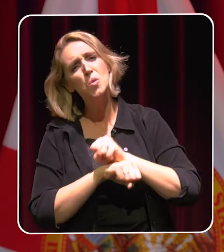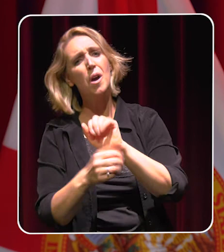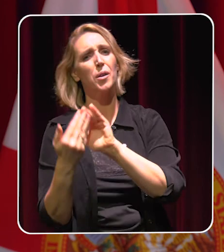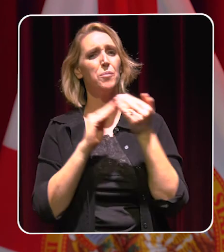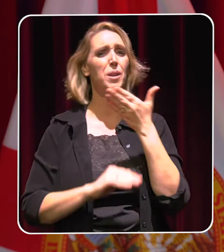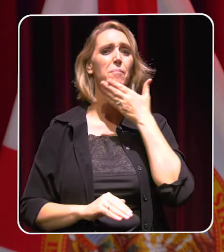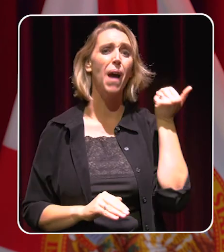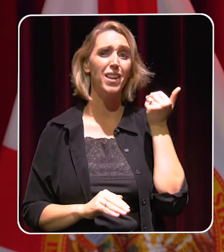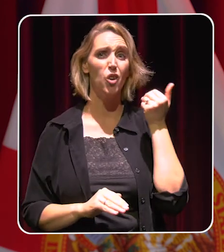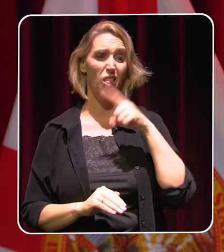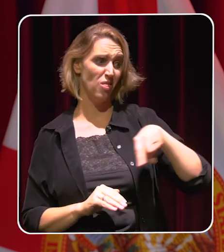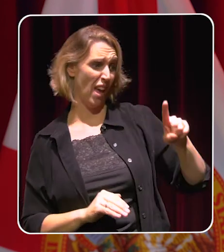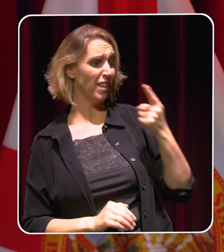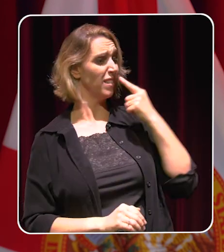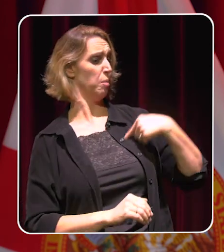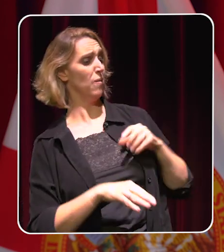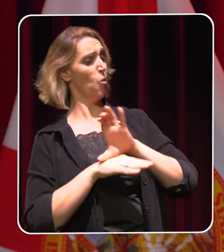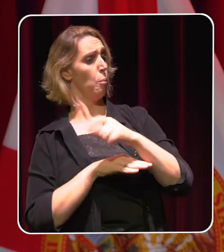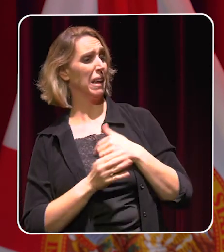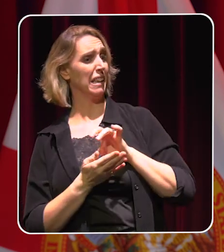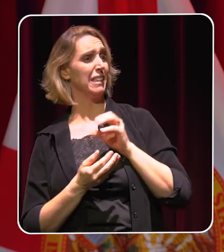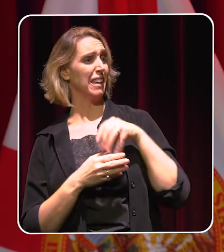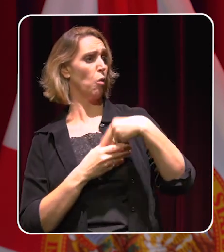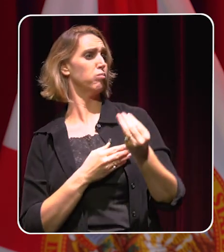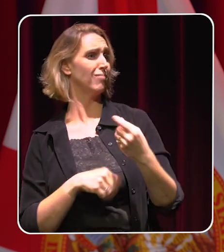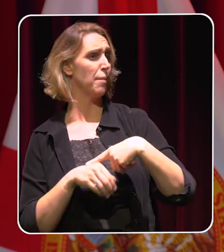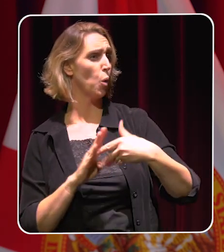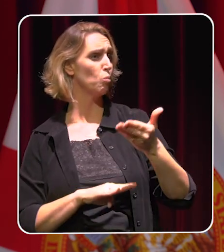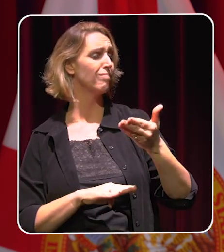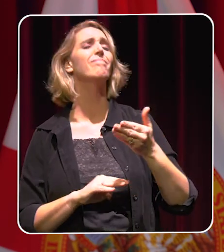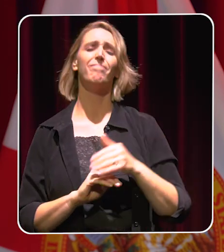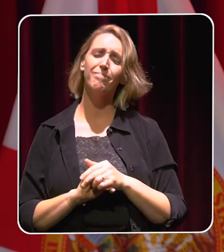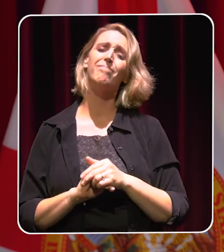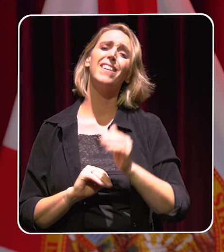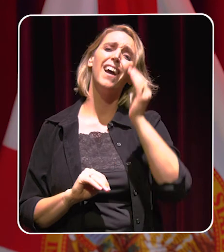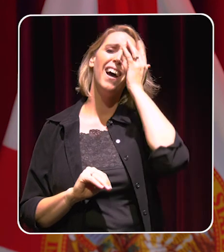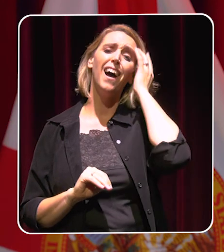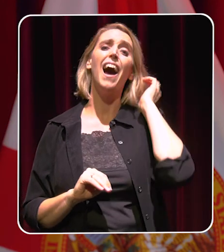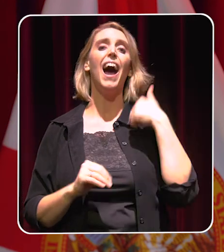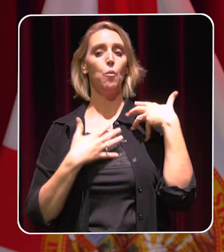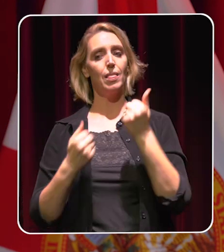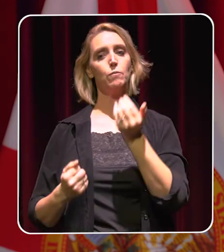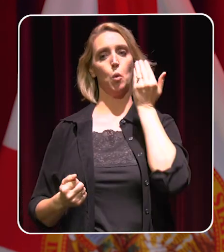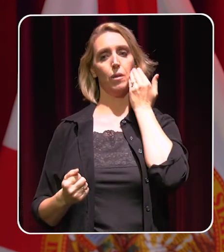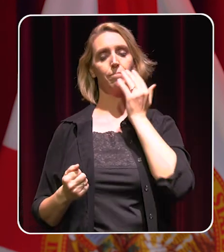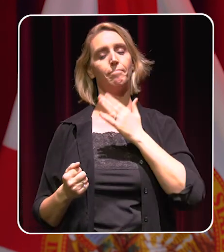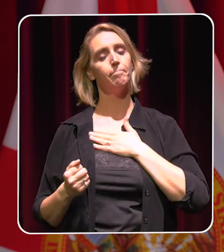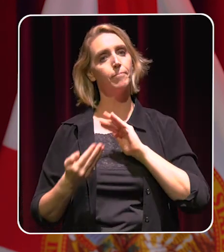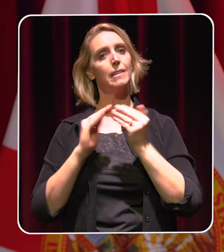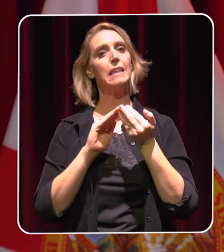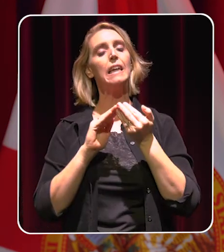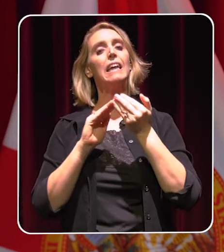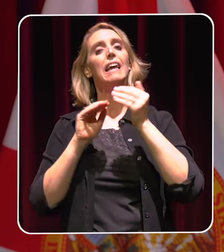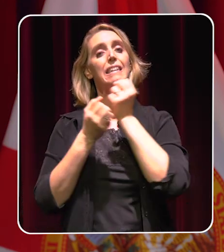community better until they tell me it's time to go. I will depart knowing the state of our city is safer,